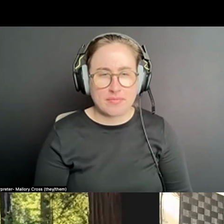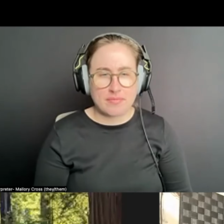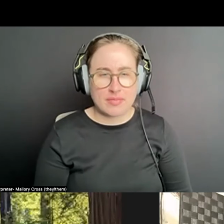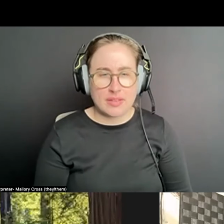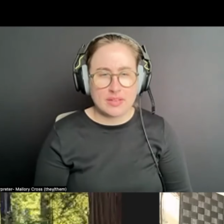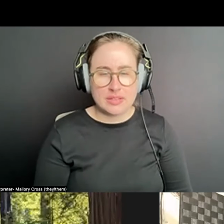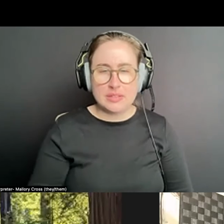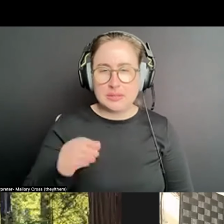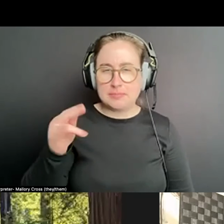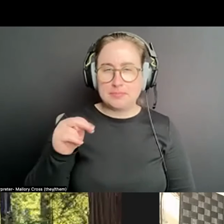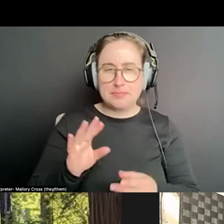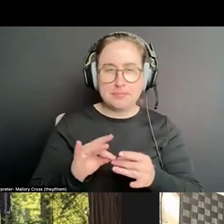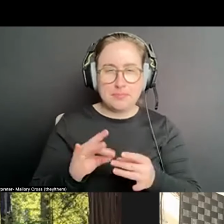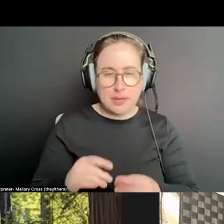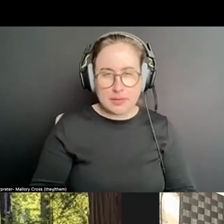There,